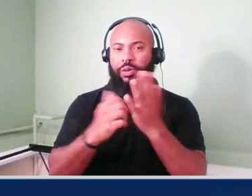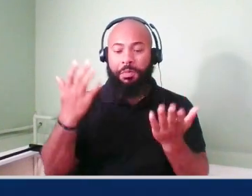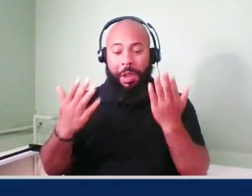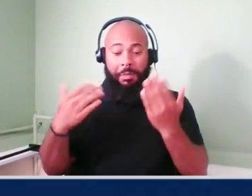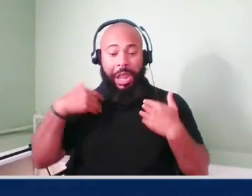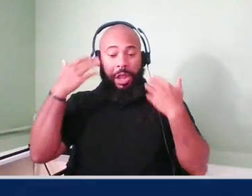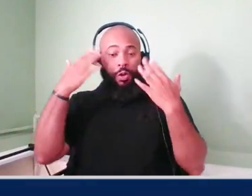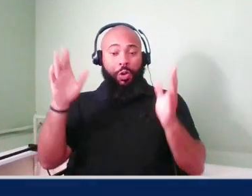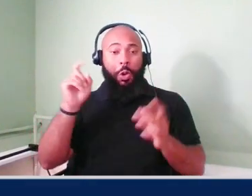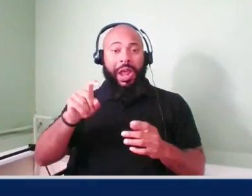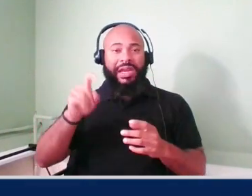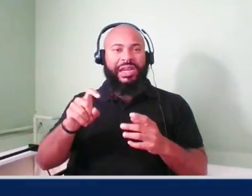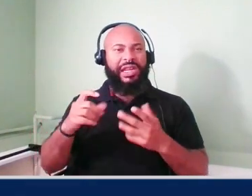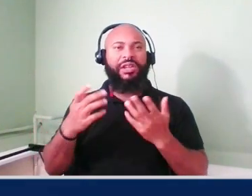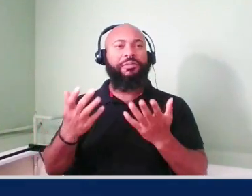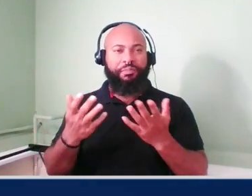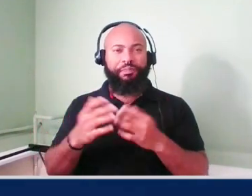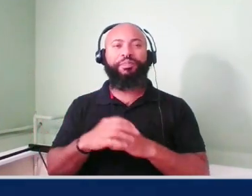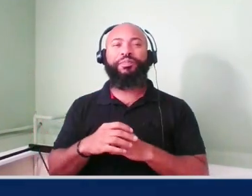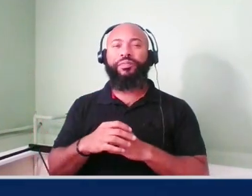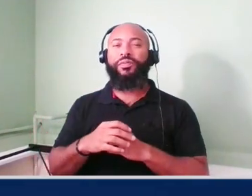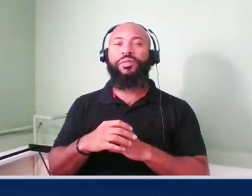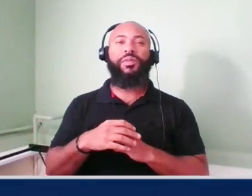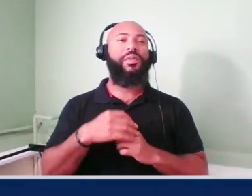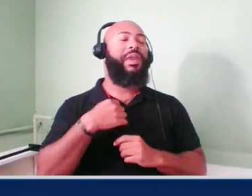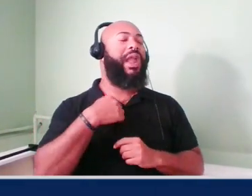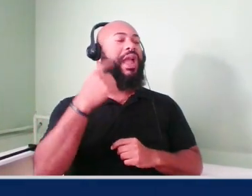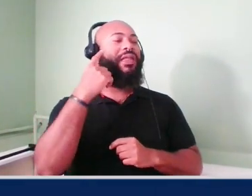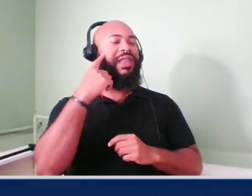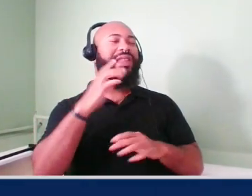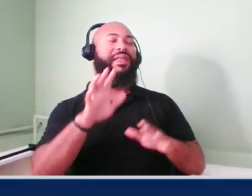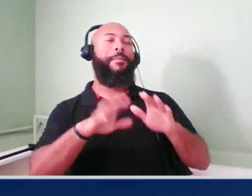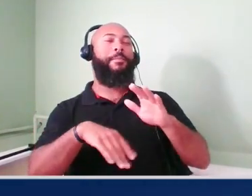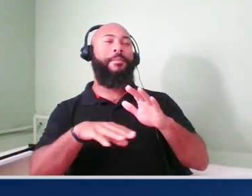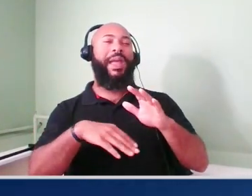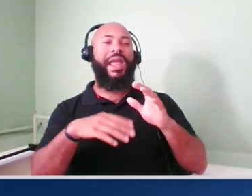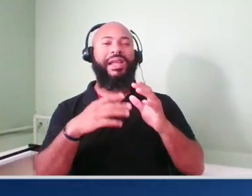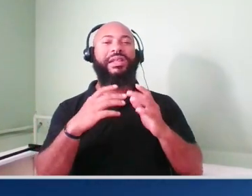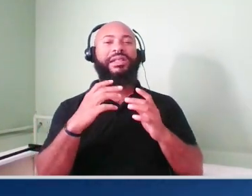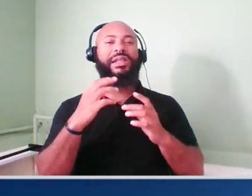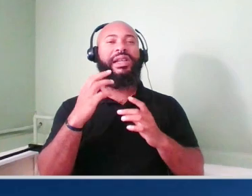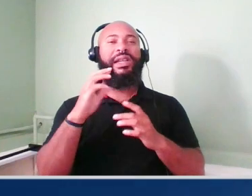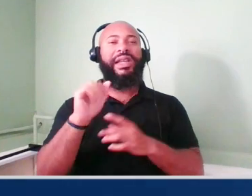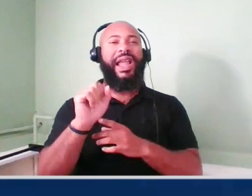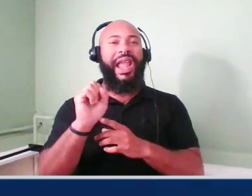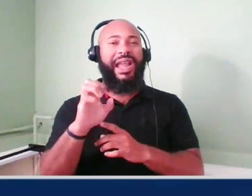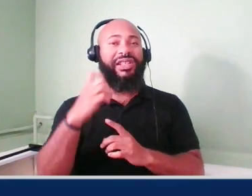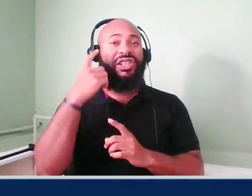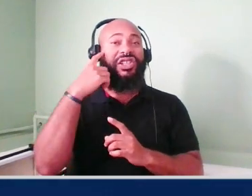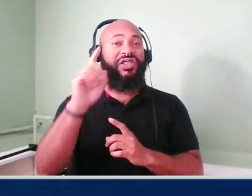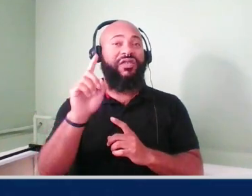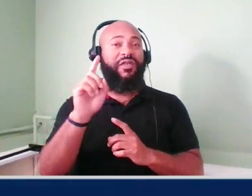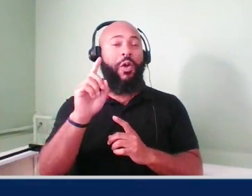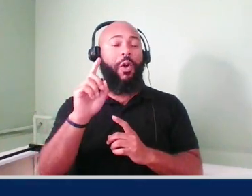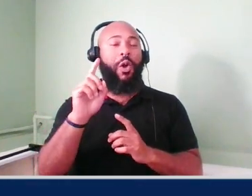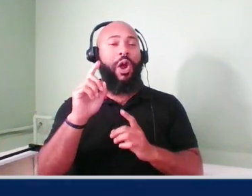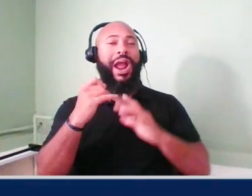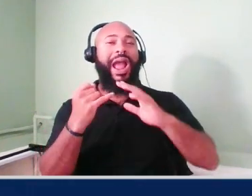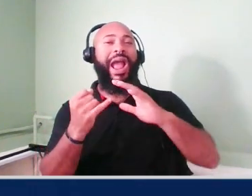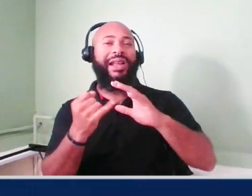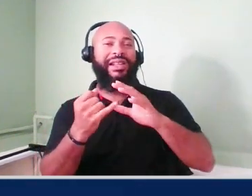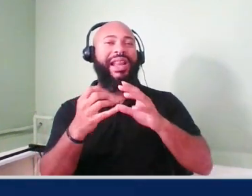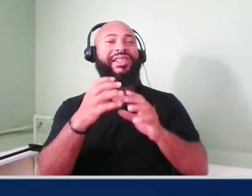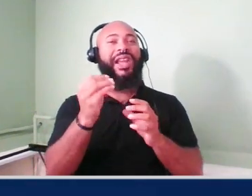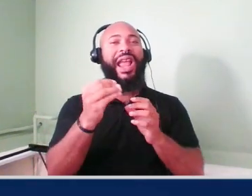I think the basic use case or the primary use case to set up a multi-account environment is for isolation and segregation of